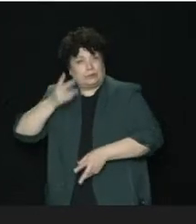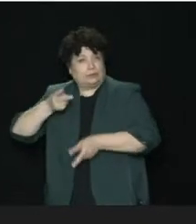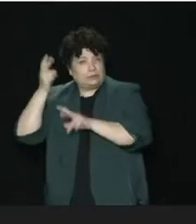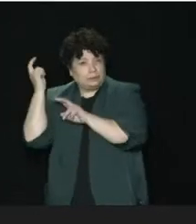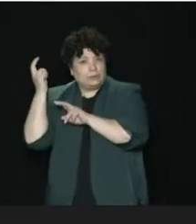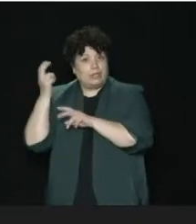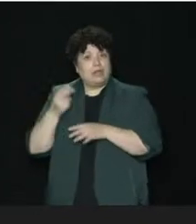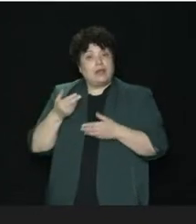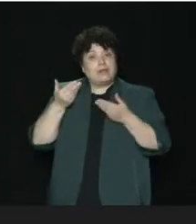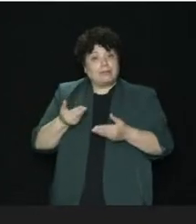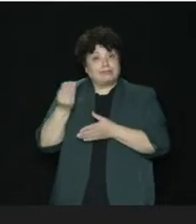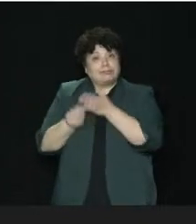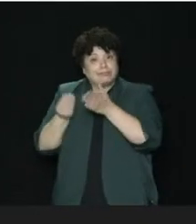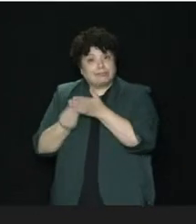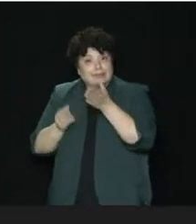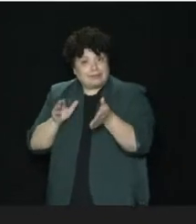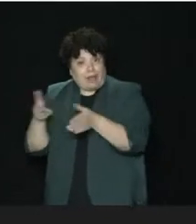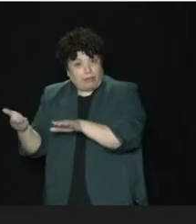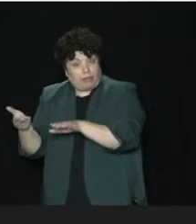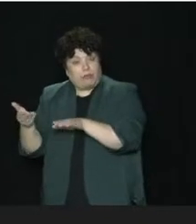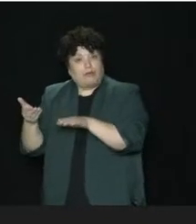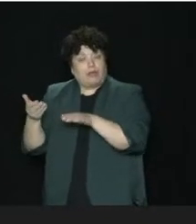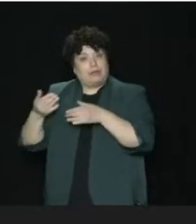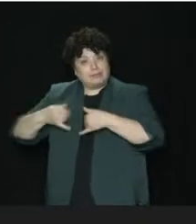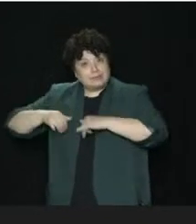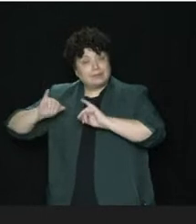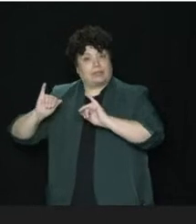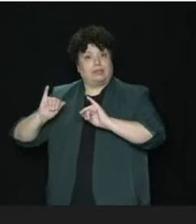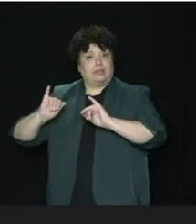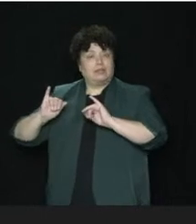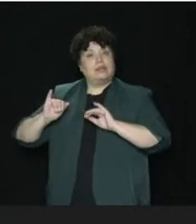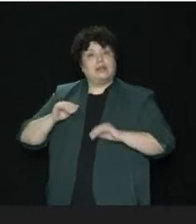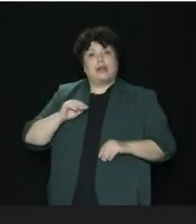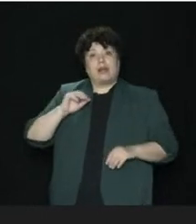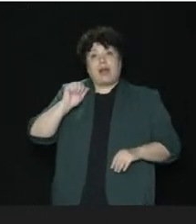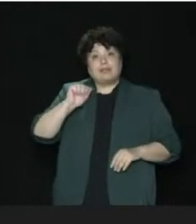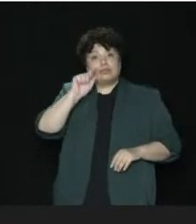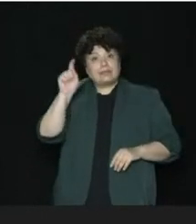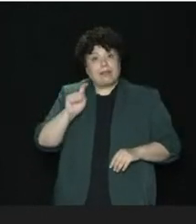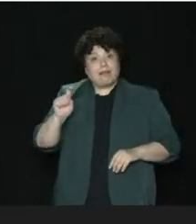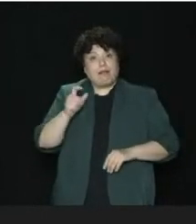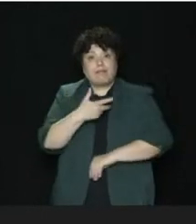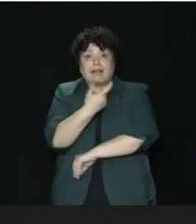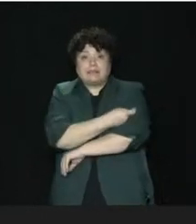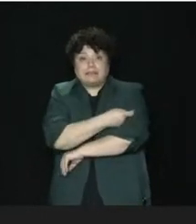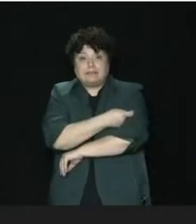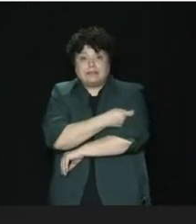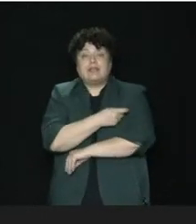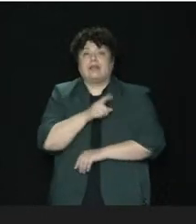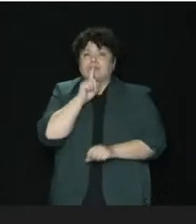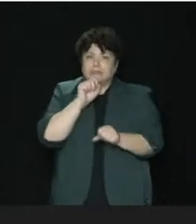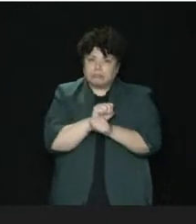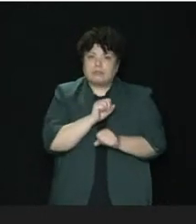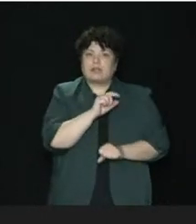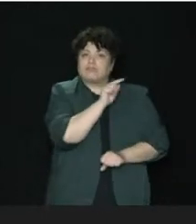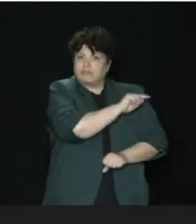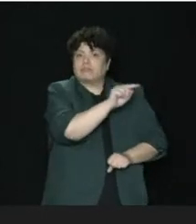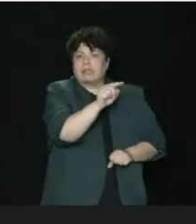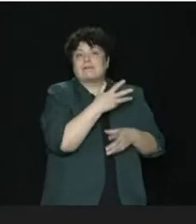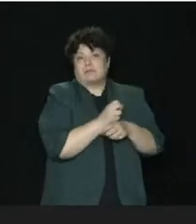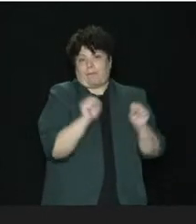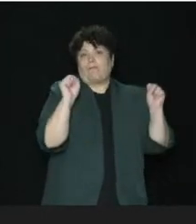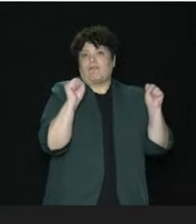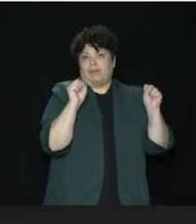country, that the AstraZeneca vaccine has really saved lives, and that the vaccine has